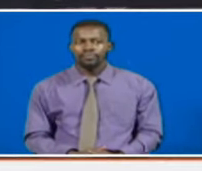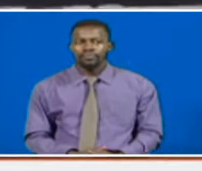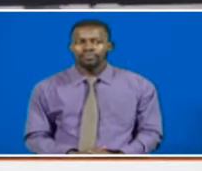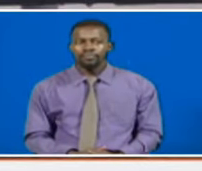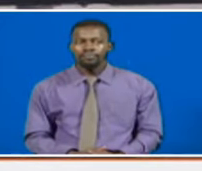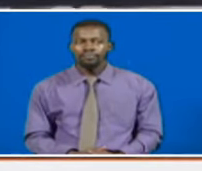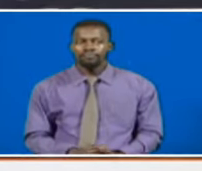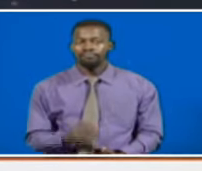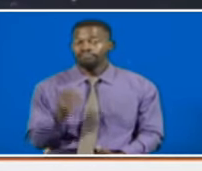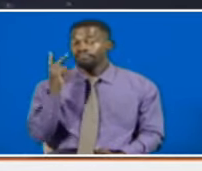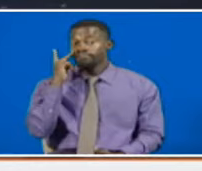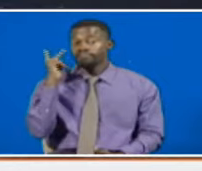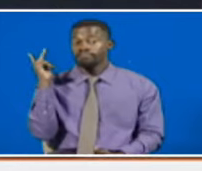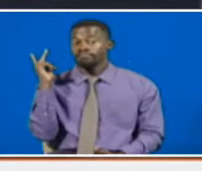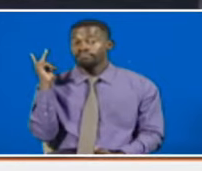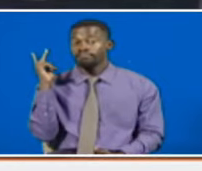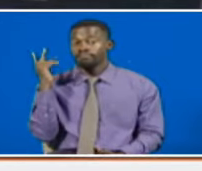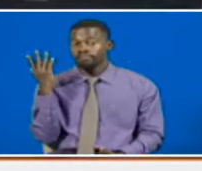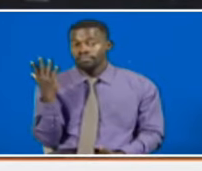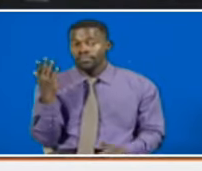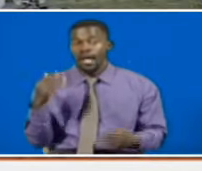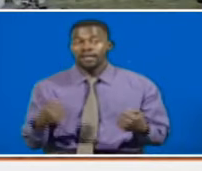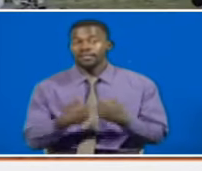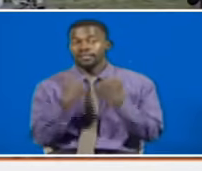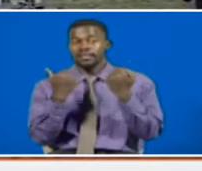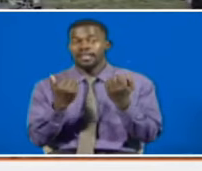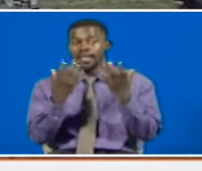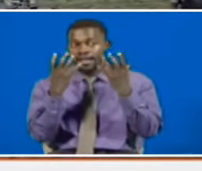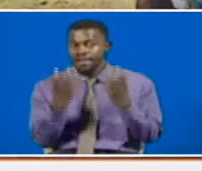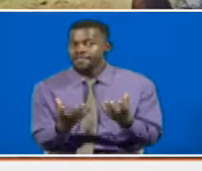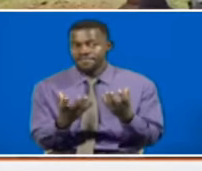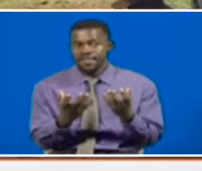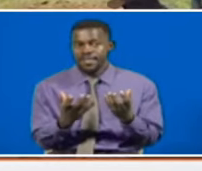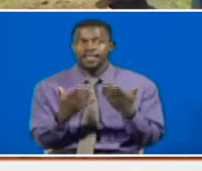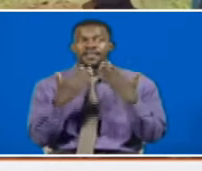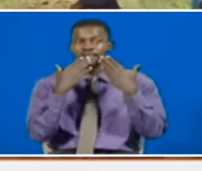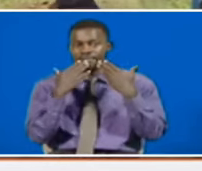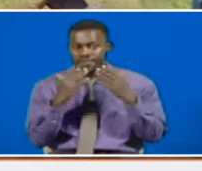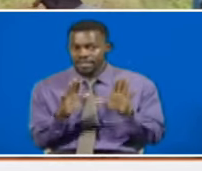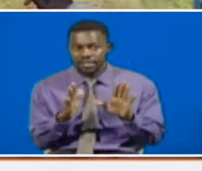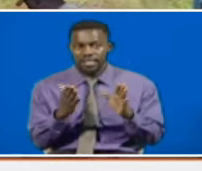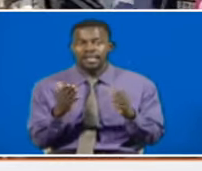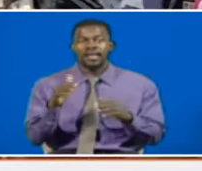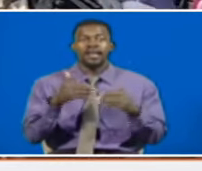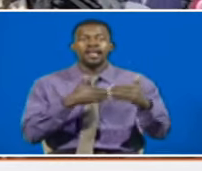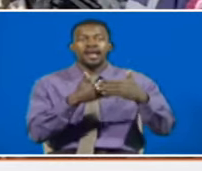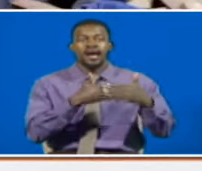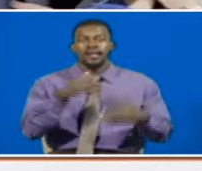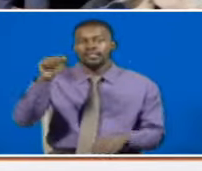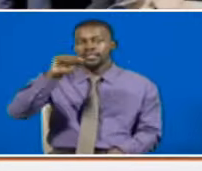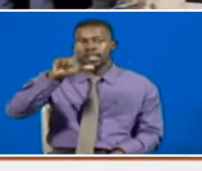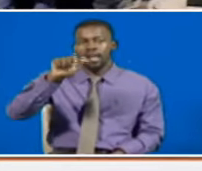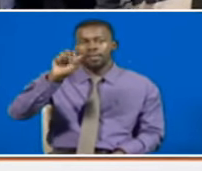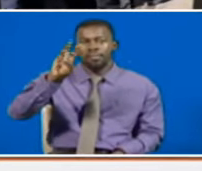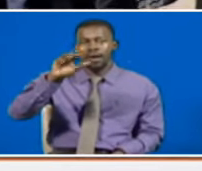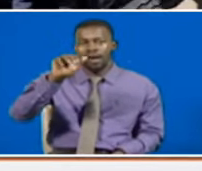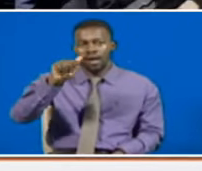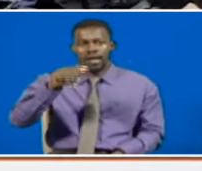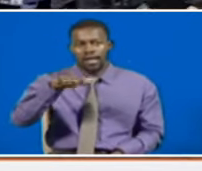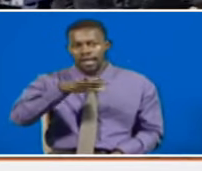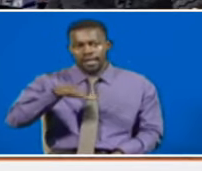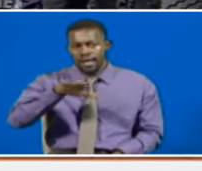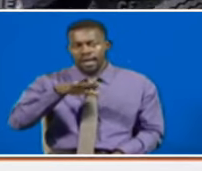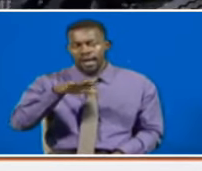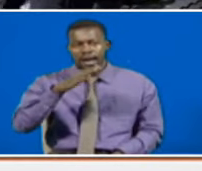This wreckage shows the magnitude of the accident at Kiemakeu near Salama area that left 11 people dead and 10